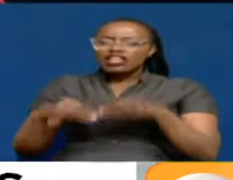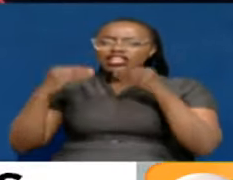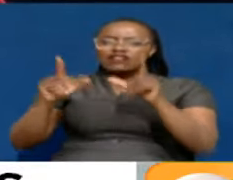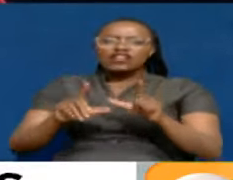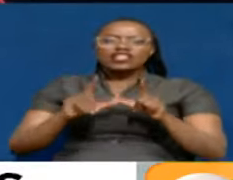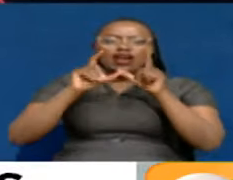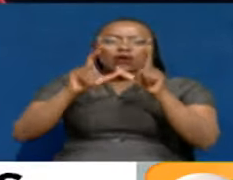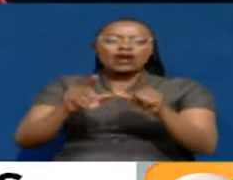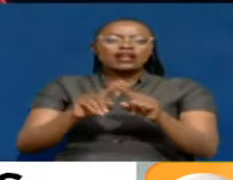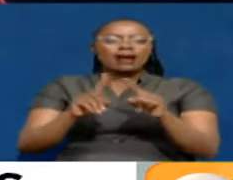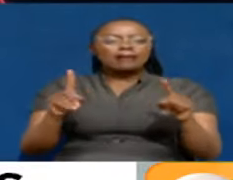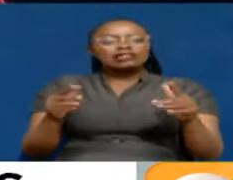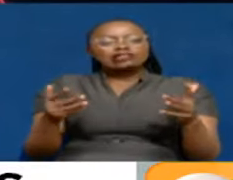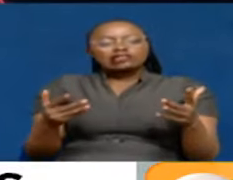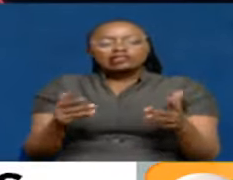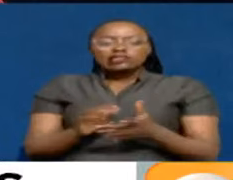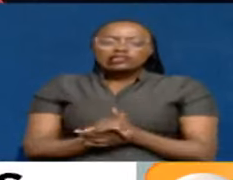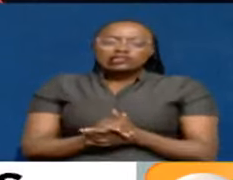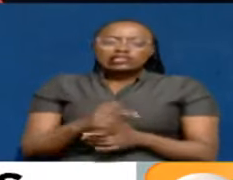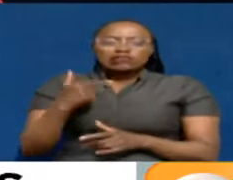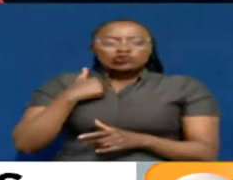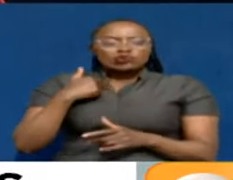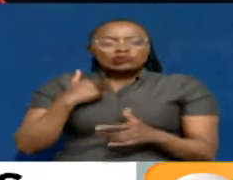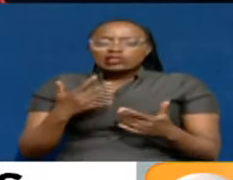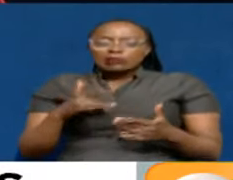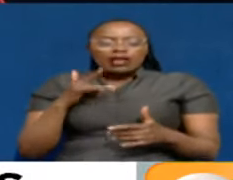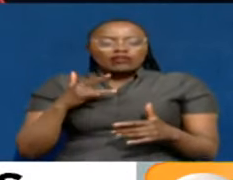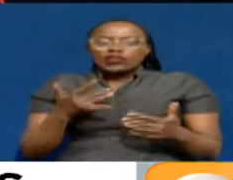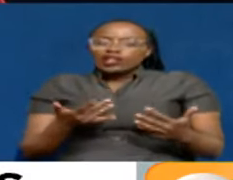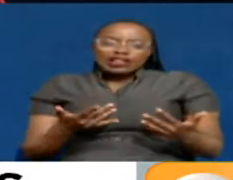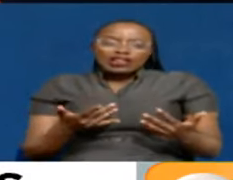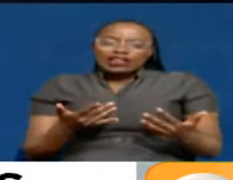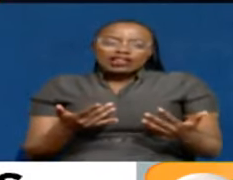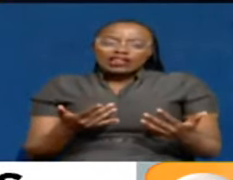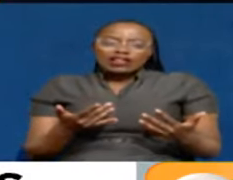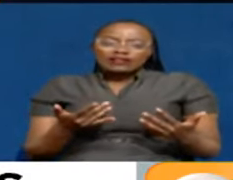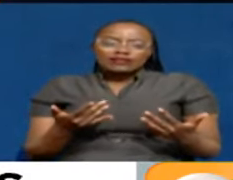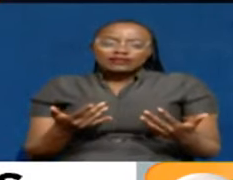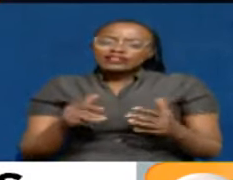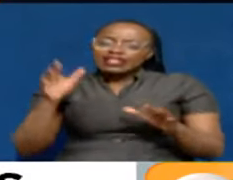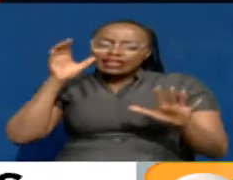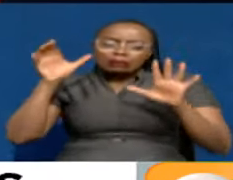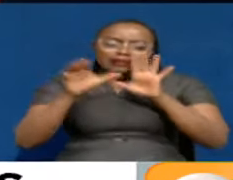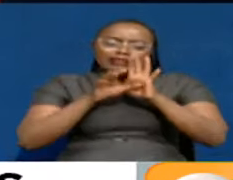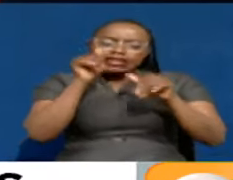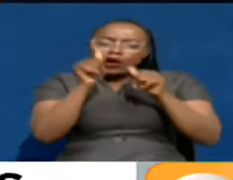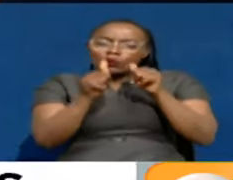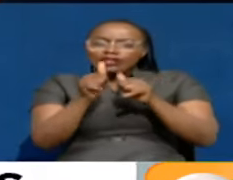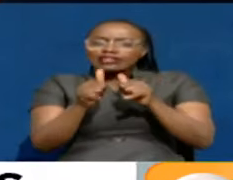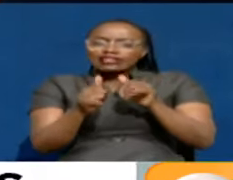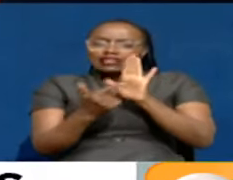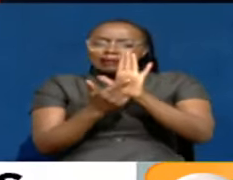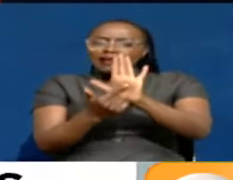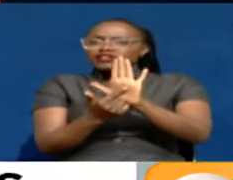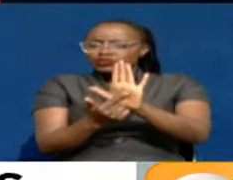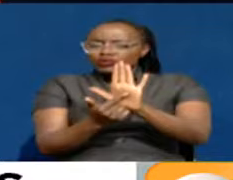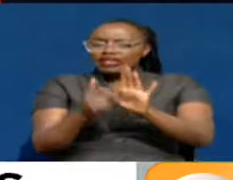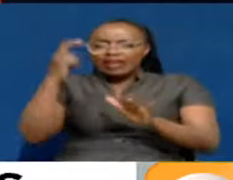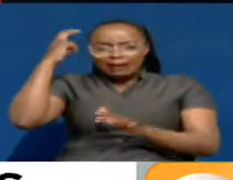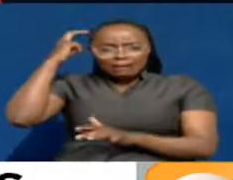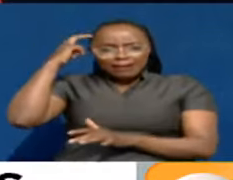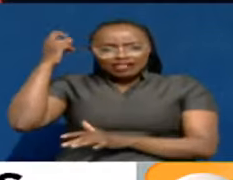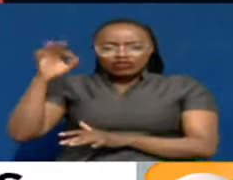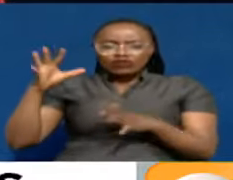zawadi. But then for me it's so what picture is being painted in the